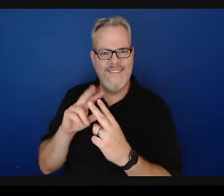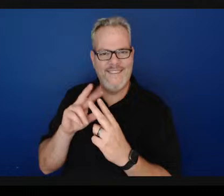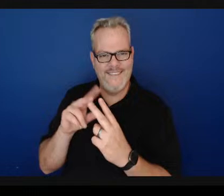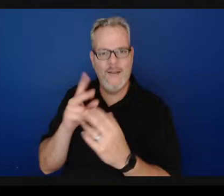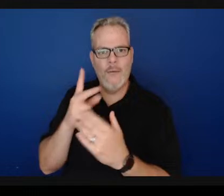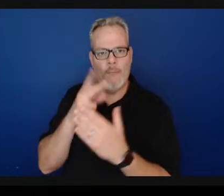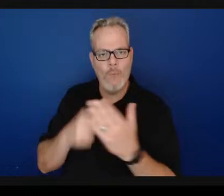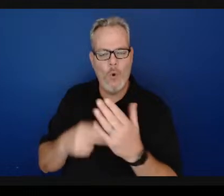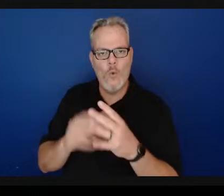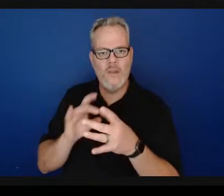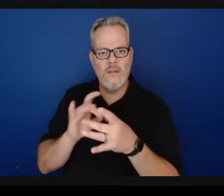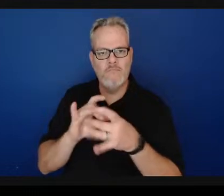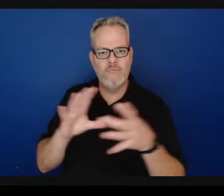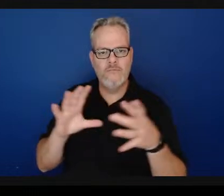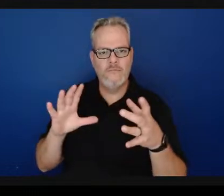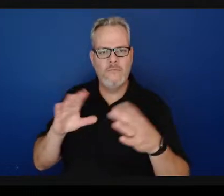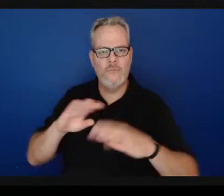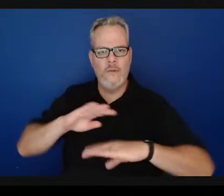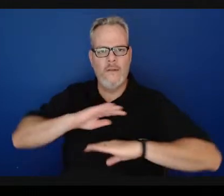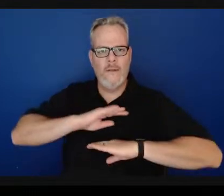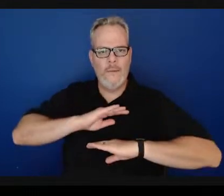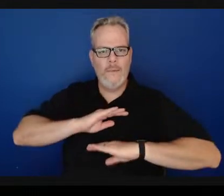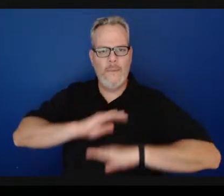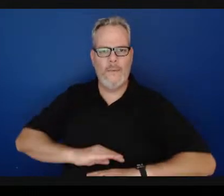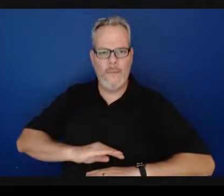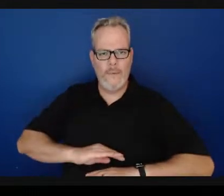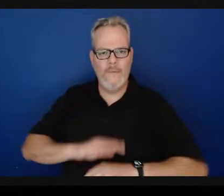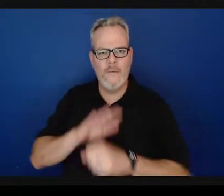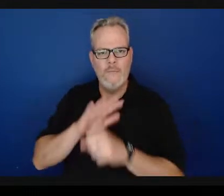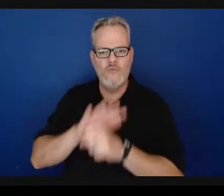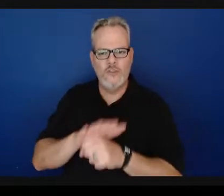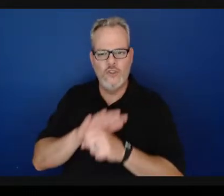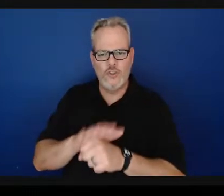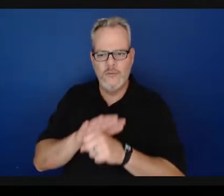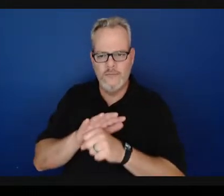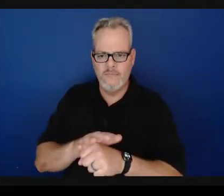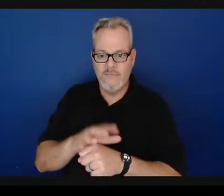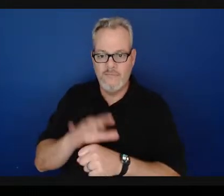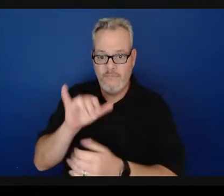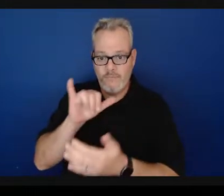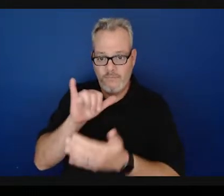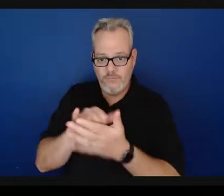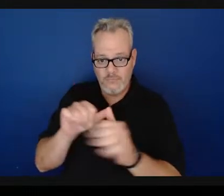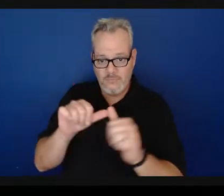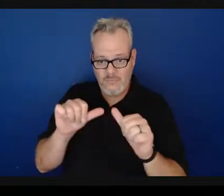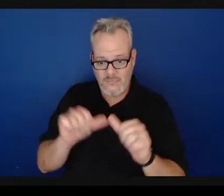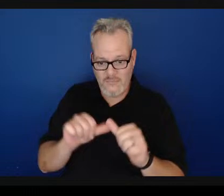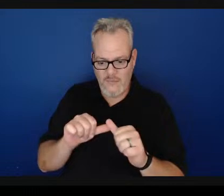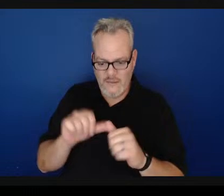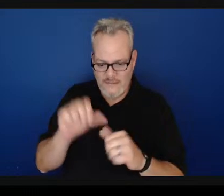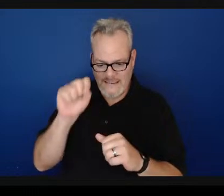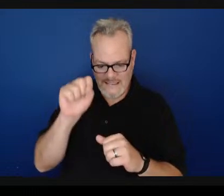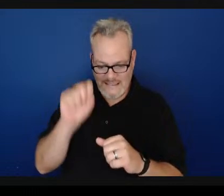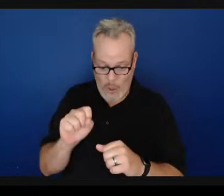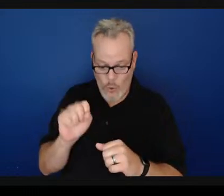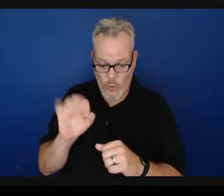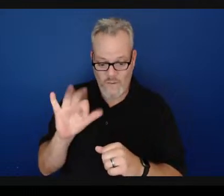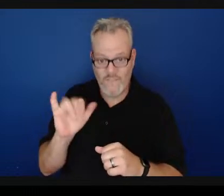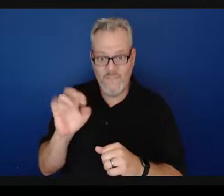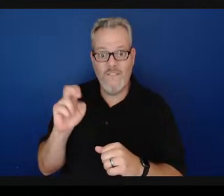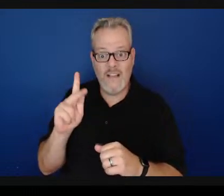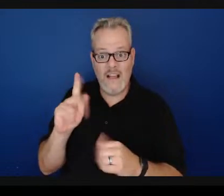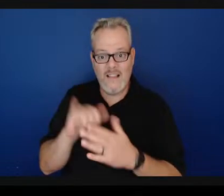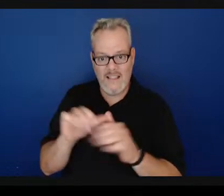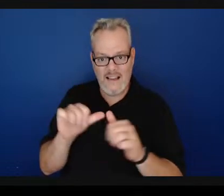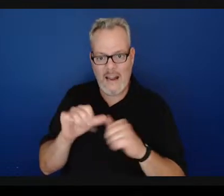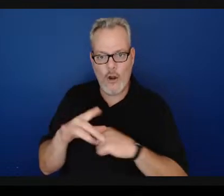and the magma is moving through the rift zone at depths that are shallower than the south flank itself. And the south flank